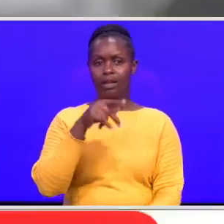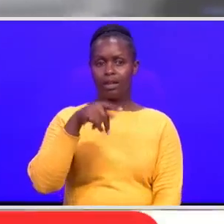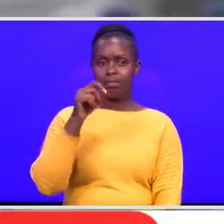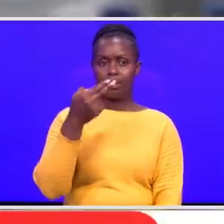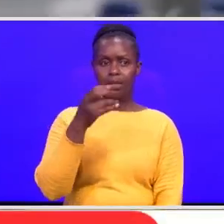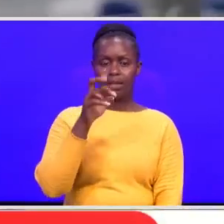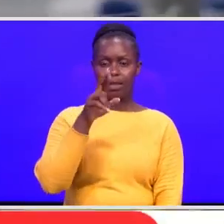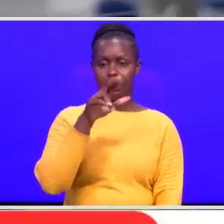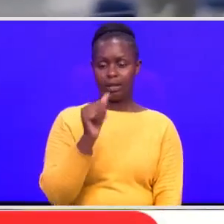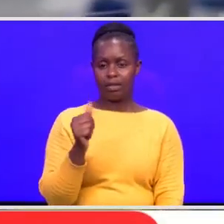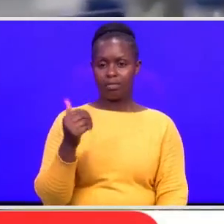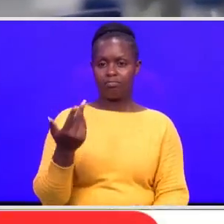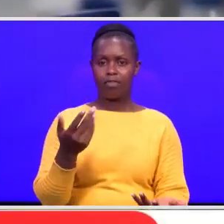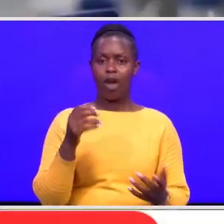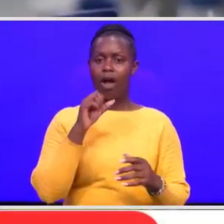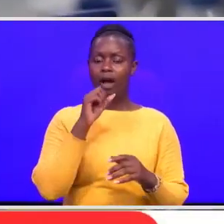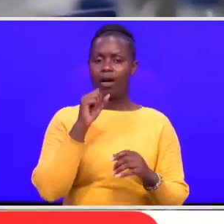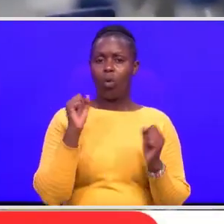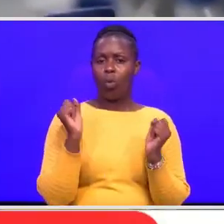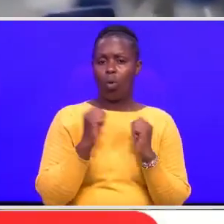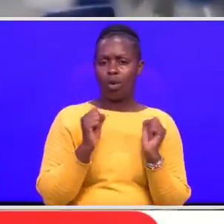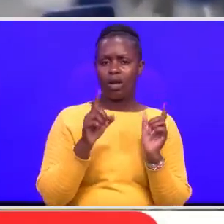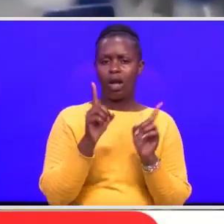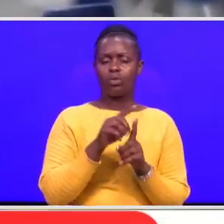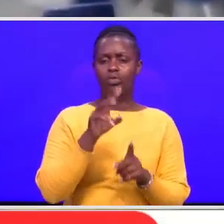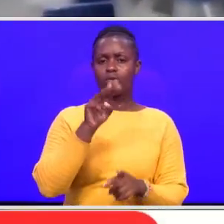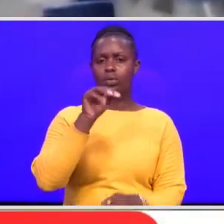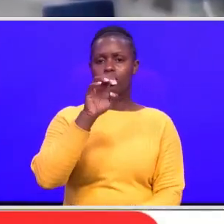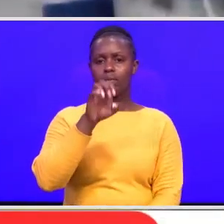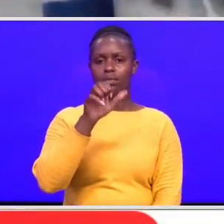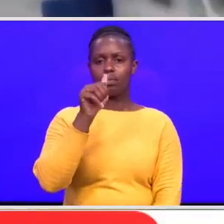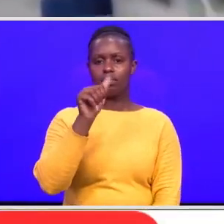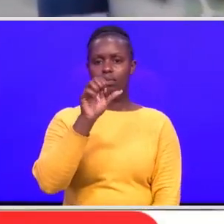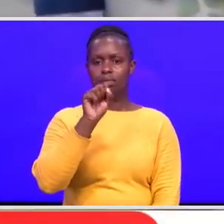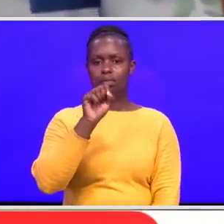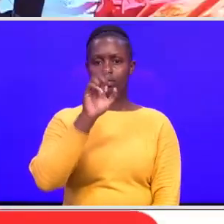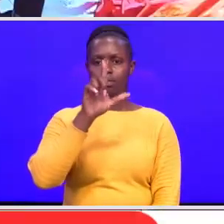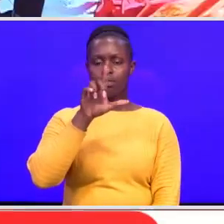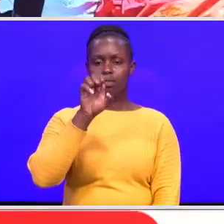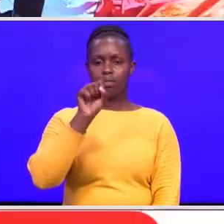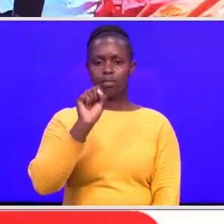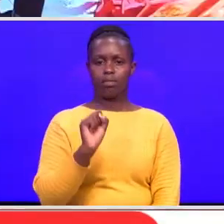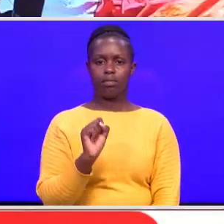diarrhea, pneumonia, and measles. Elizabeth Atieno, TV47, Nairobi.